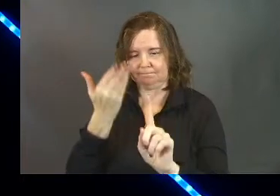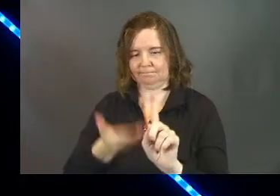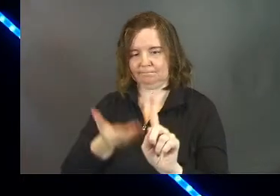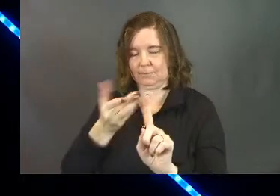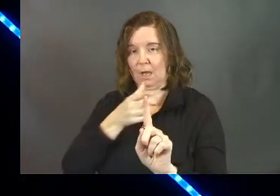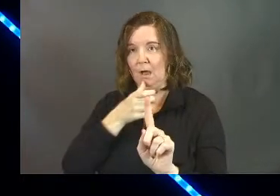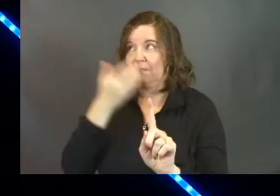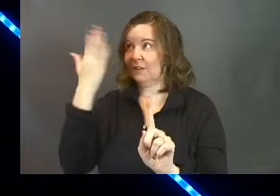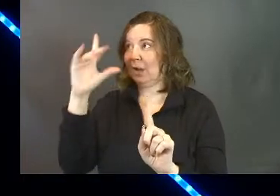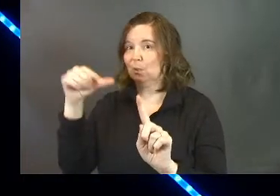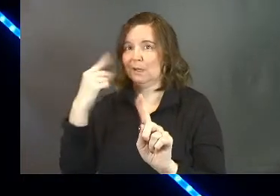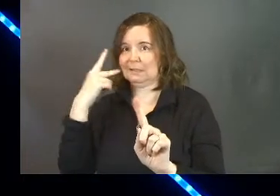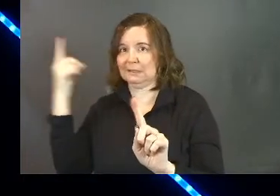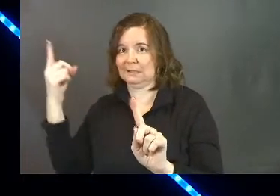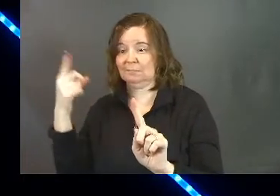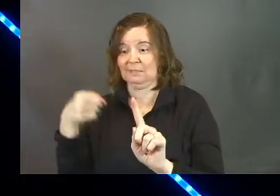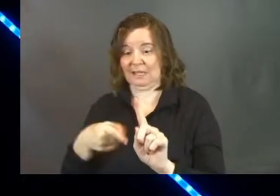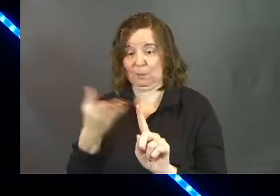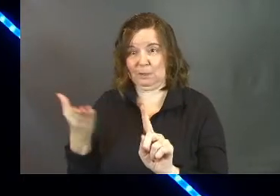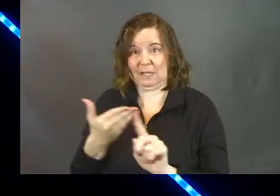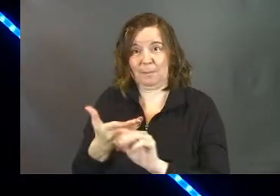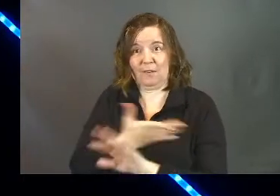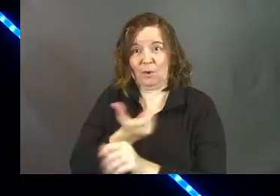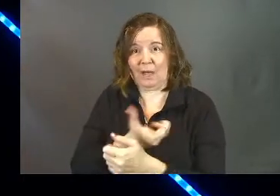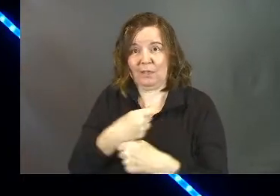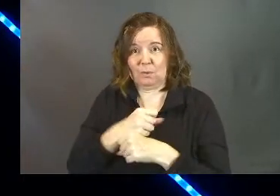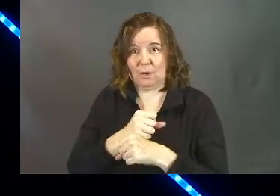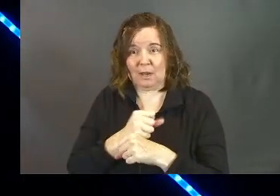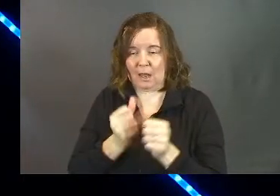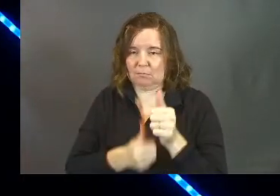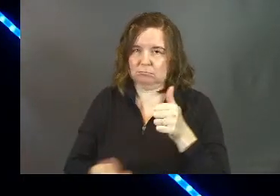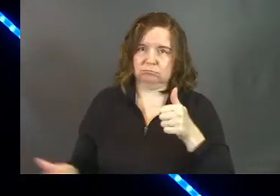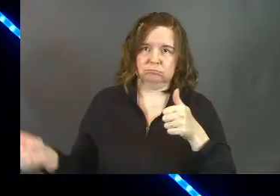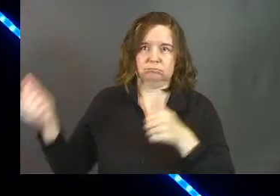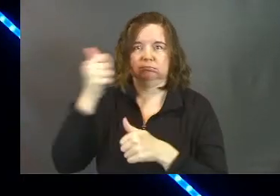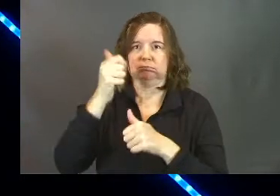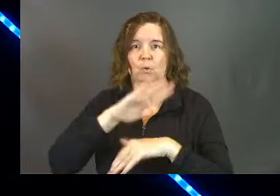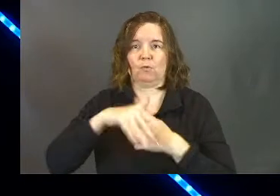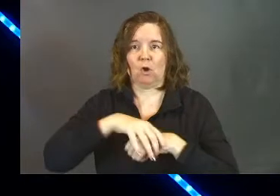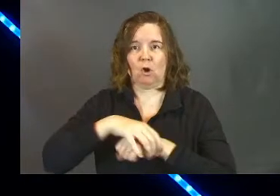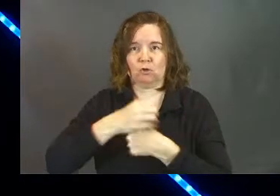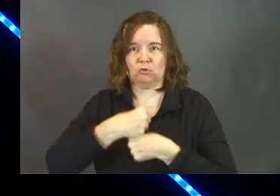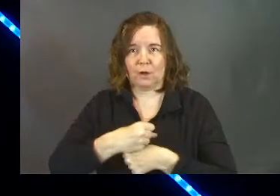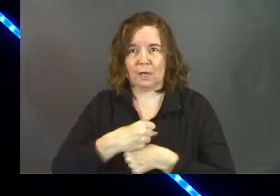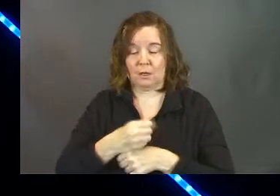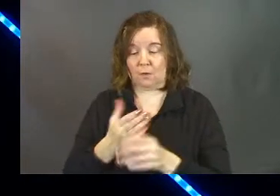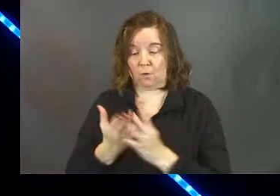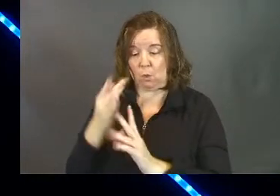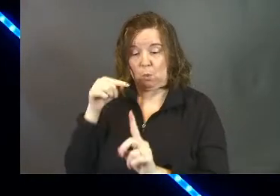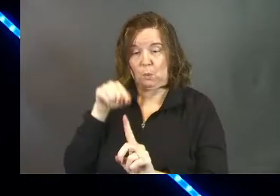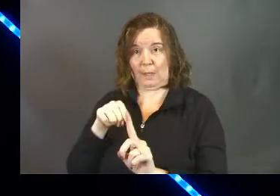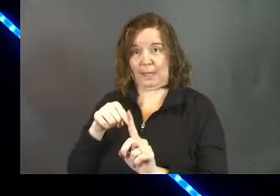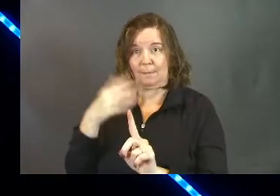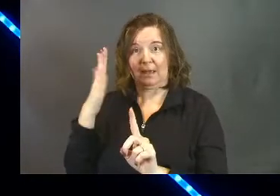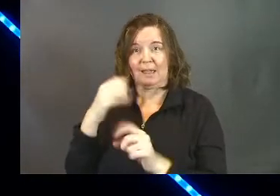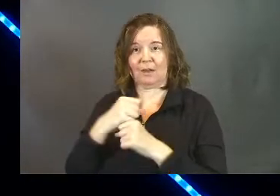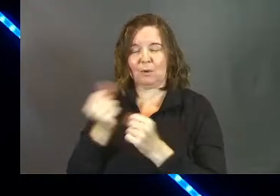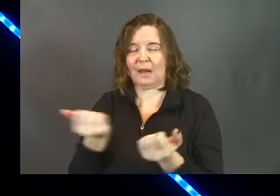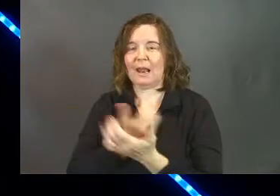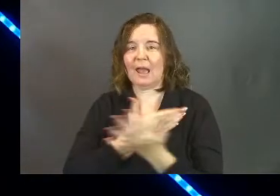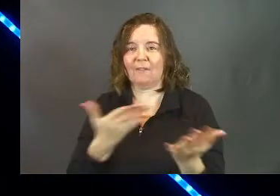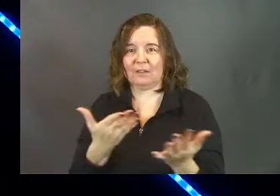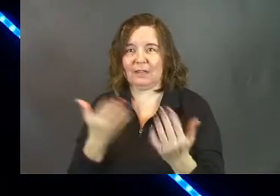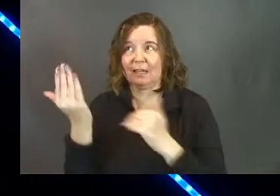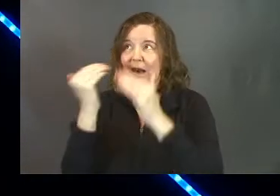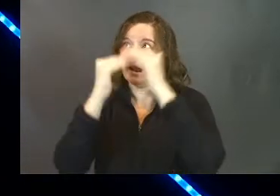He existed before anything was created and is supreme over all creation. For through him, God created everything in the heavenly